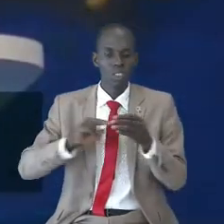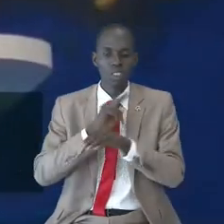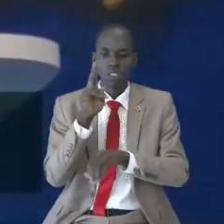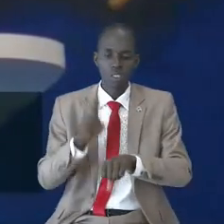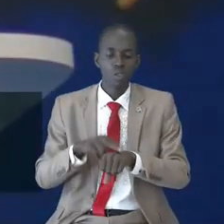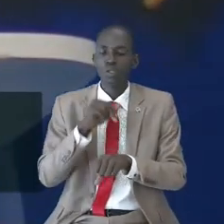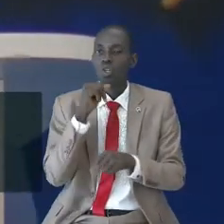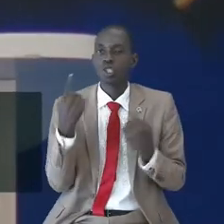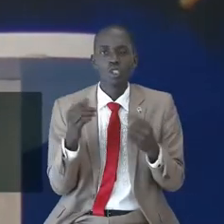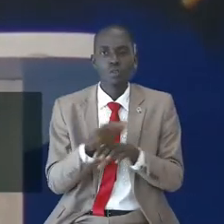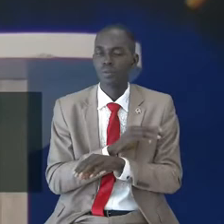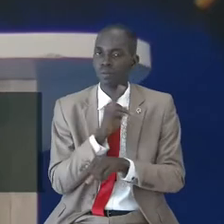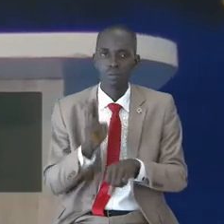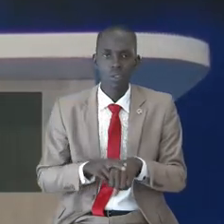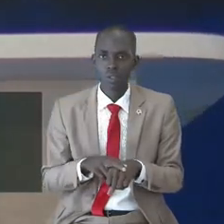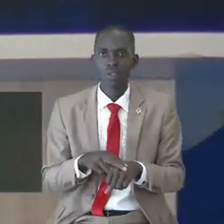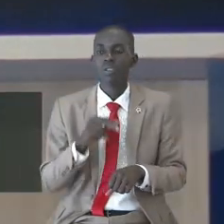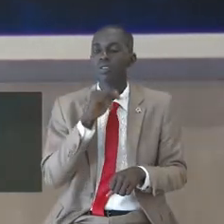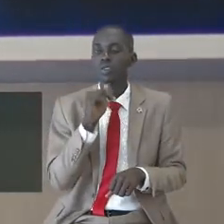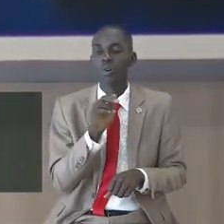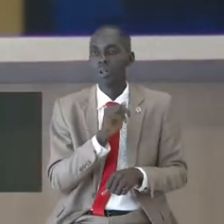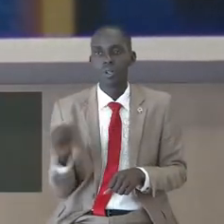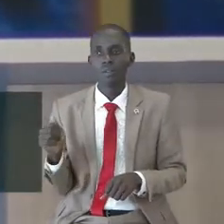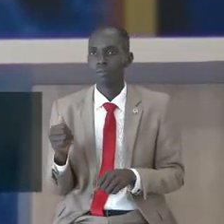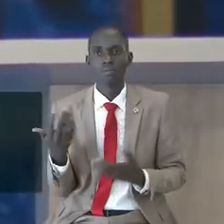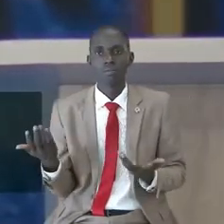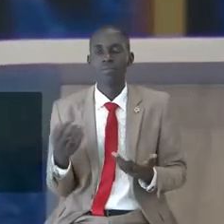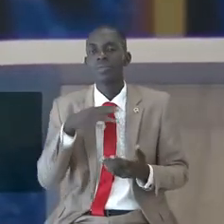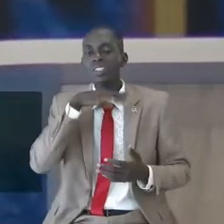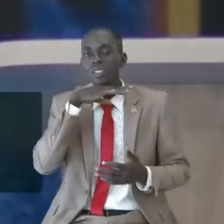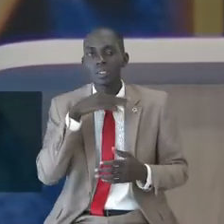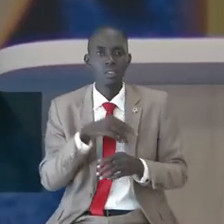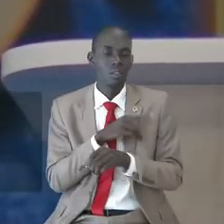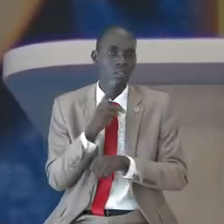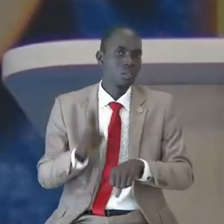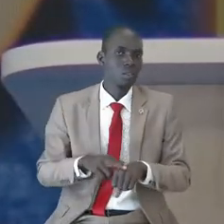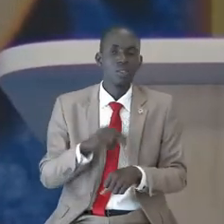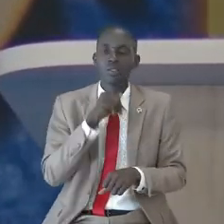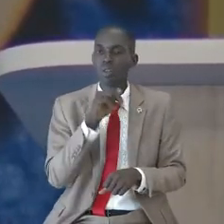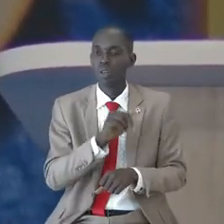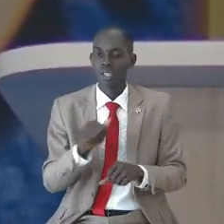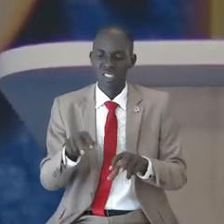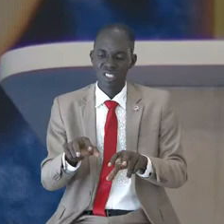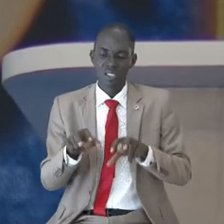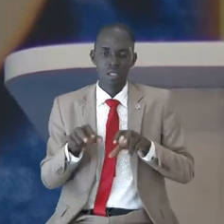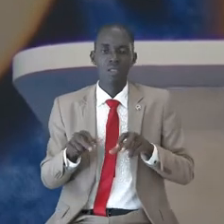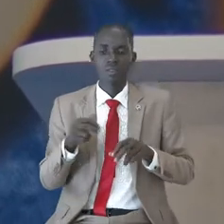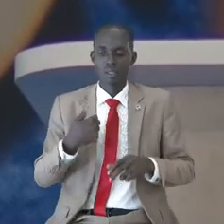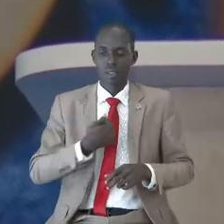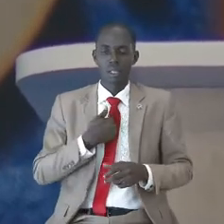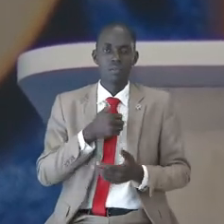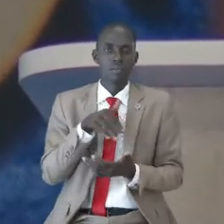church. Not a depraved nation, church. Not a selfish, self-centered